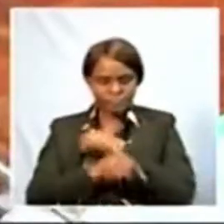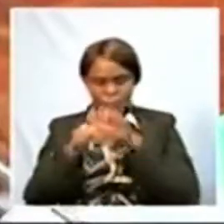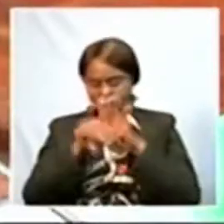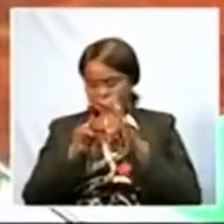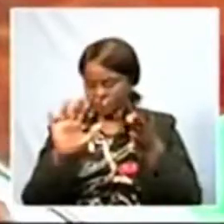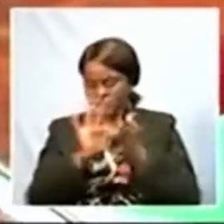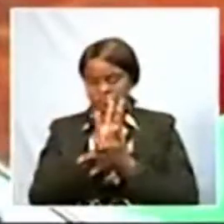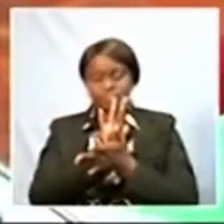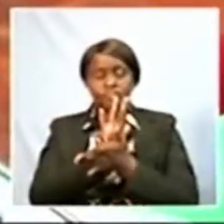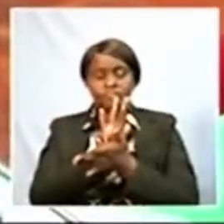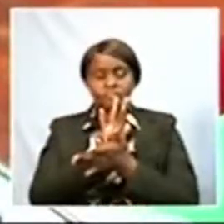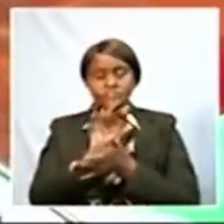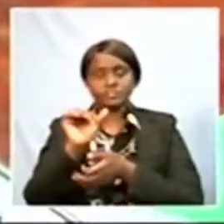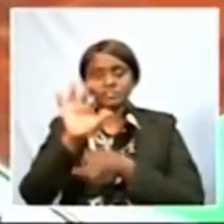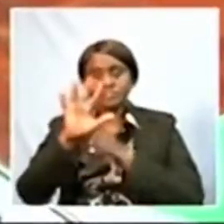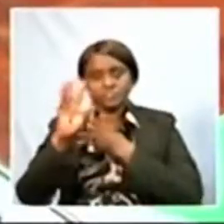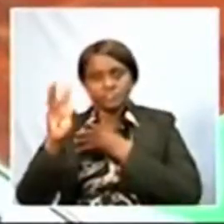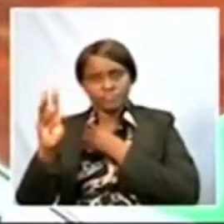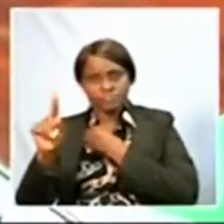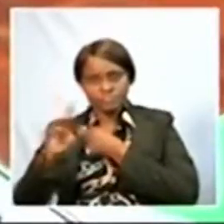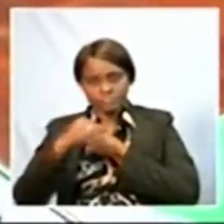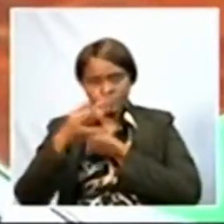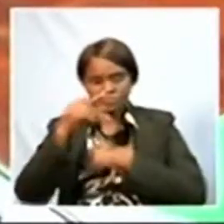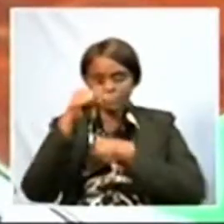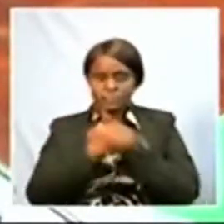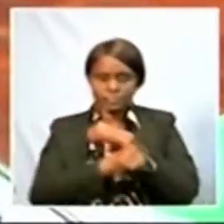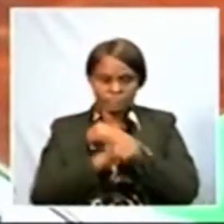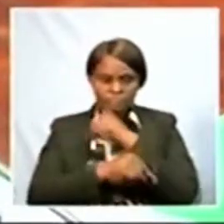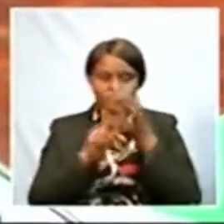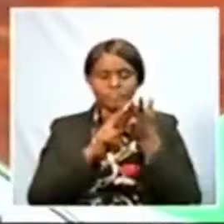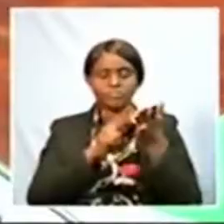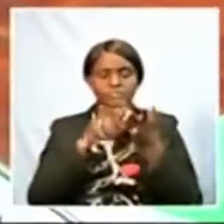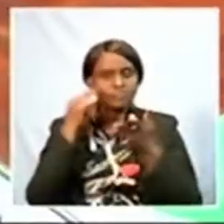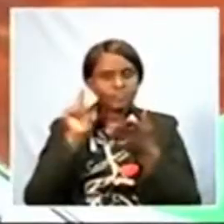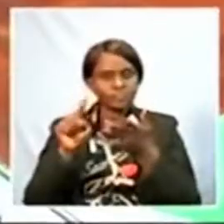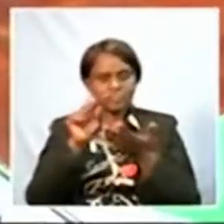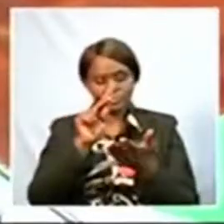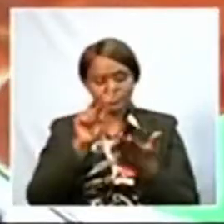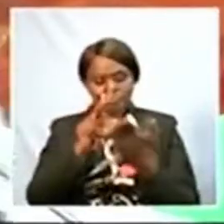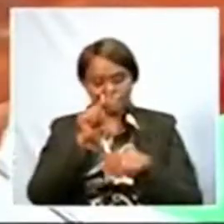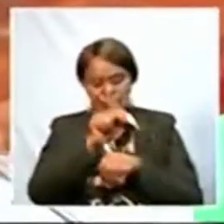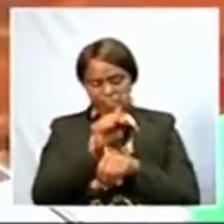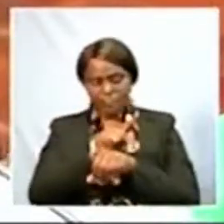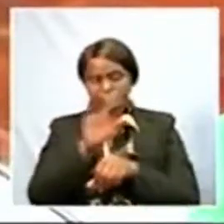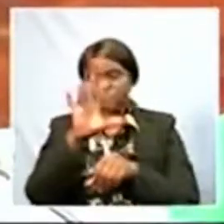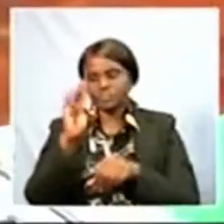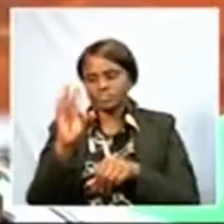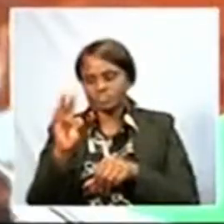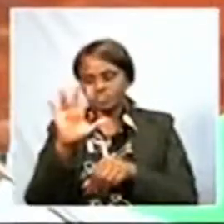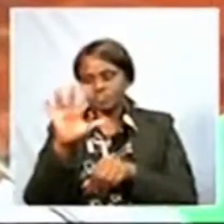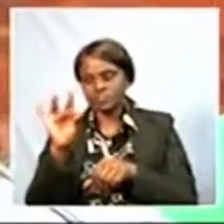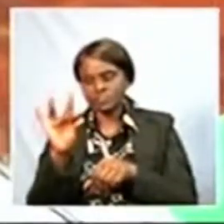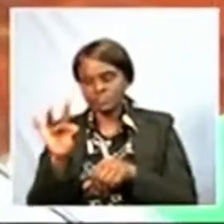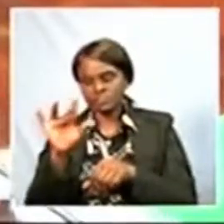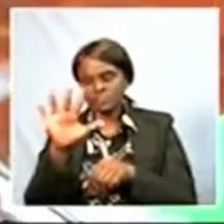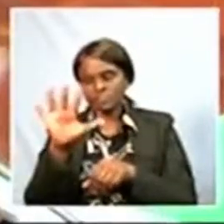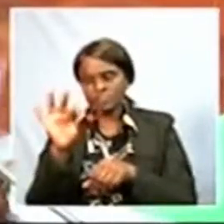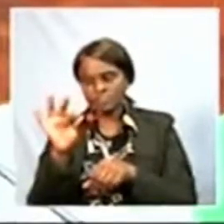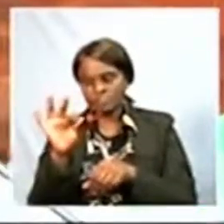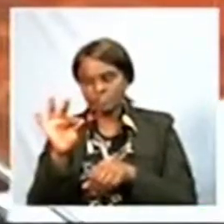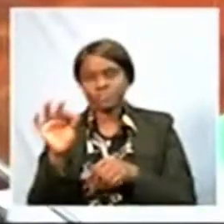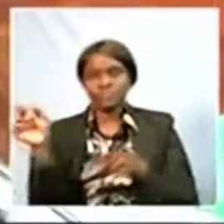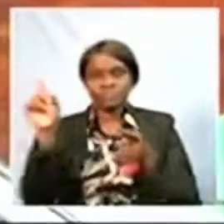page 57, giving a detailed status of the projects. 57, 58, 59,